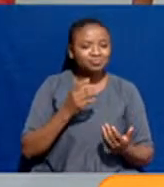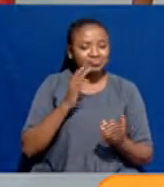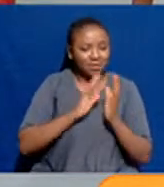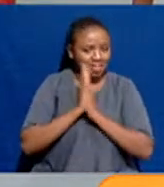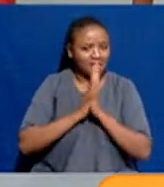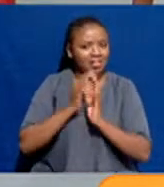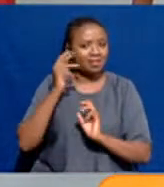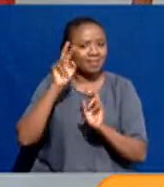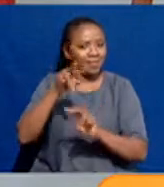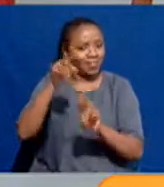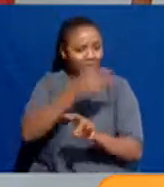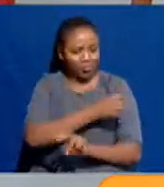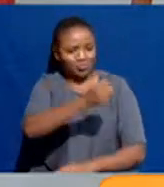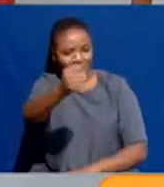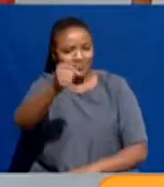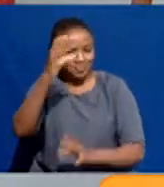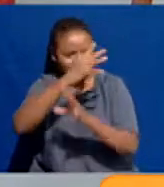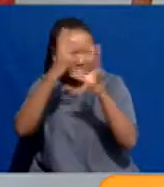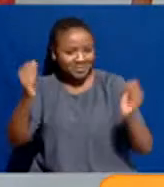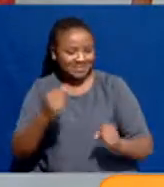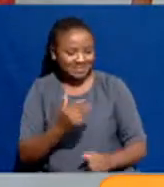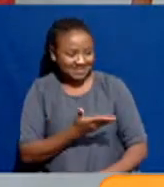door.